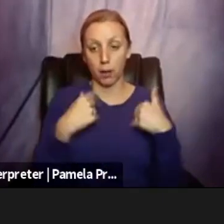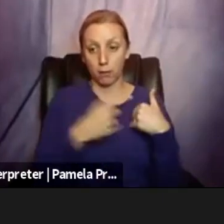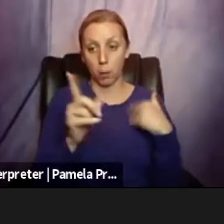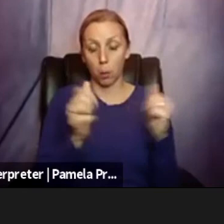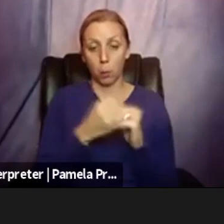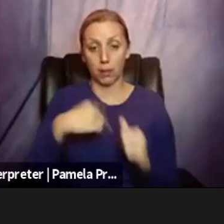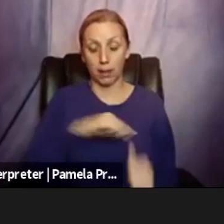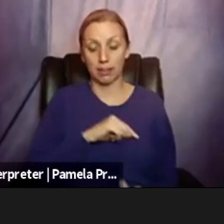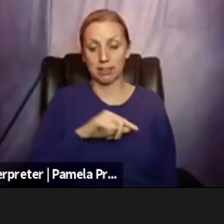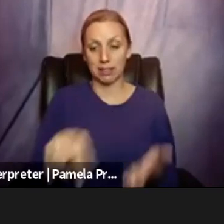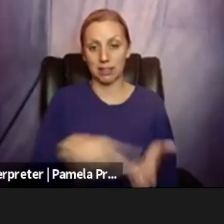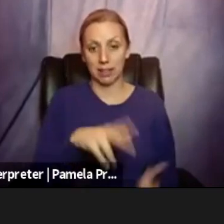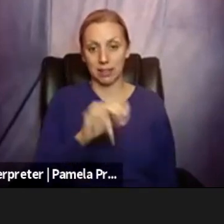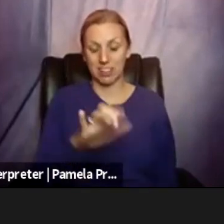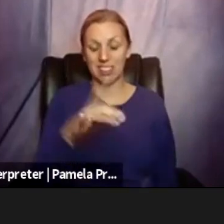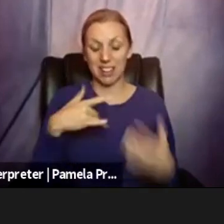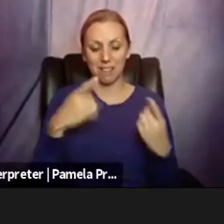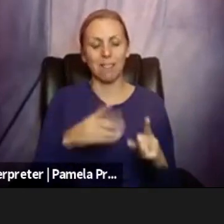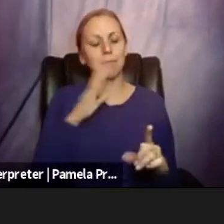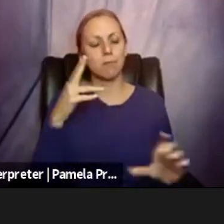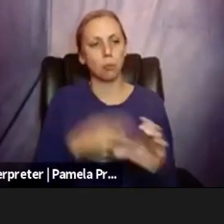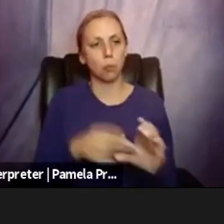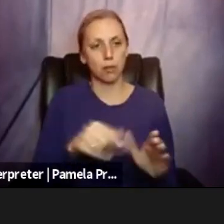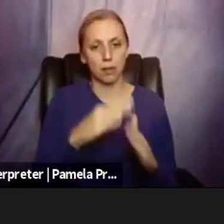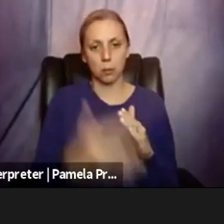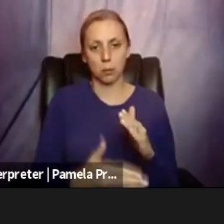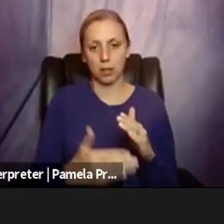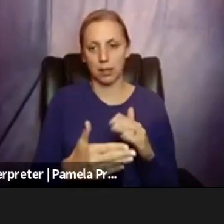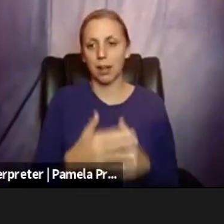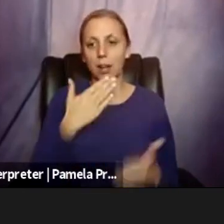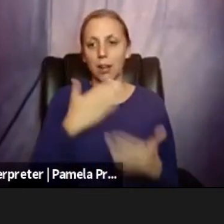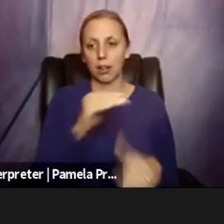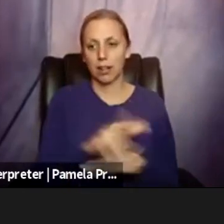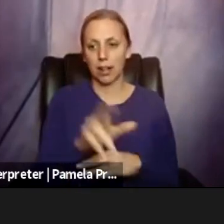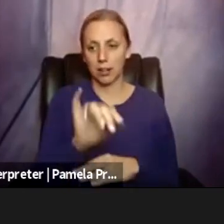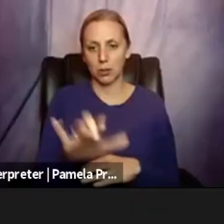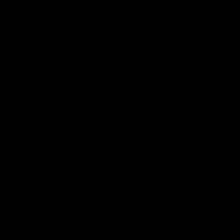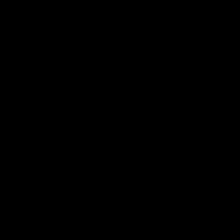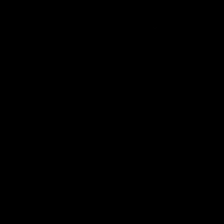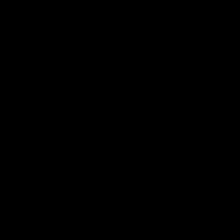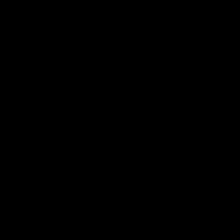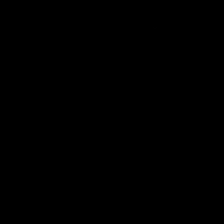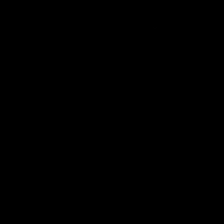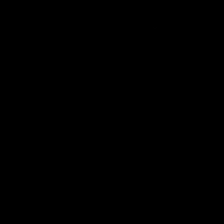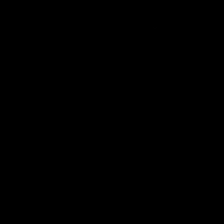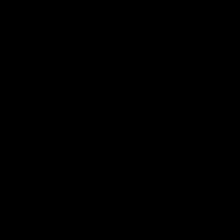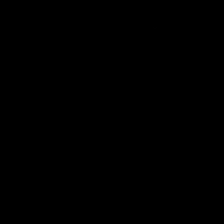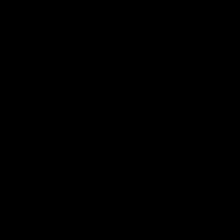Dance NYC event. Thank you again for joining us this weekend. Good night, New York City Dance.